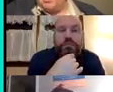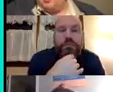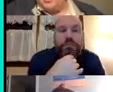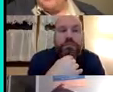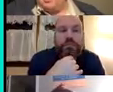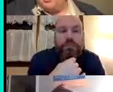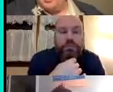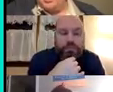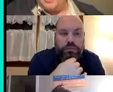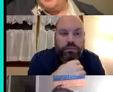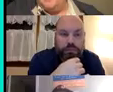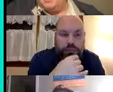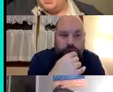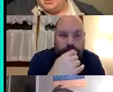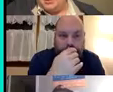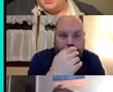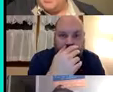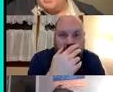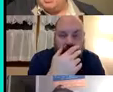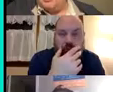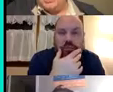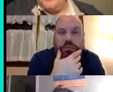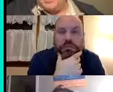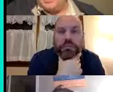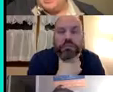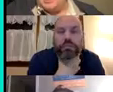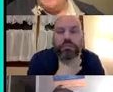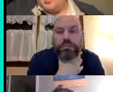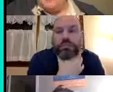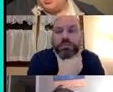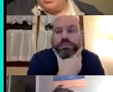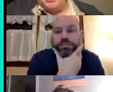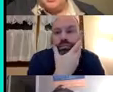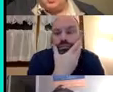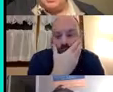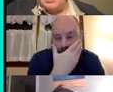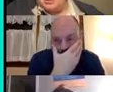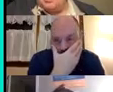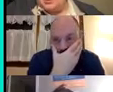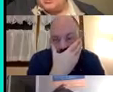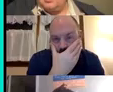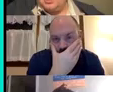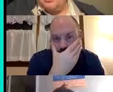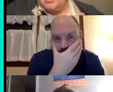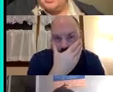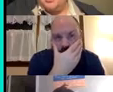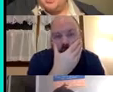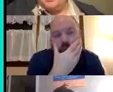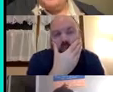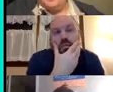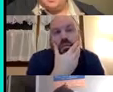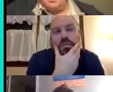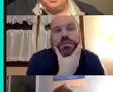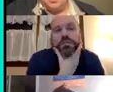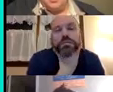back what every group talked about. And then once we come back, if you have more questions for Letiah, we can do that then,